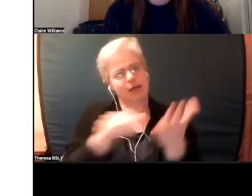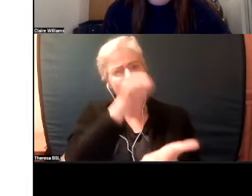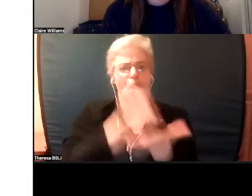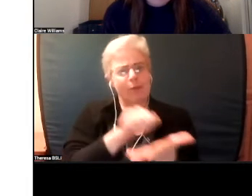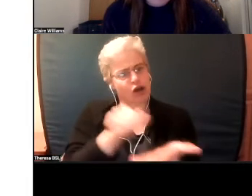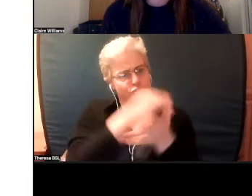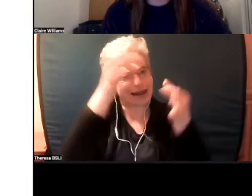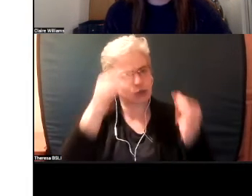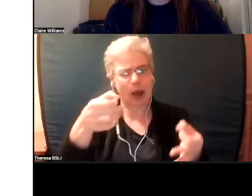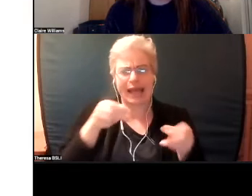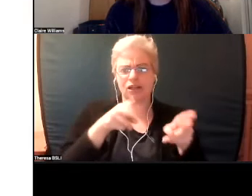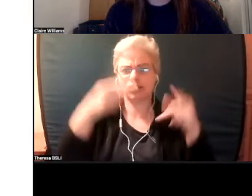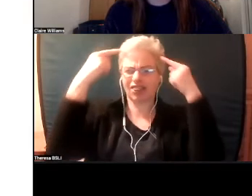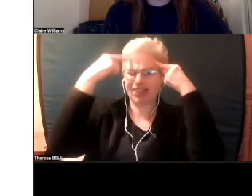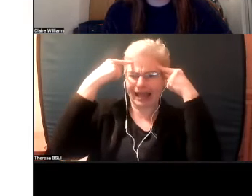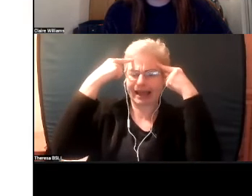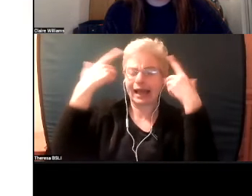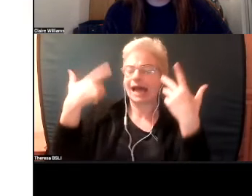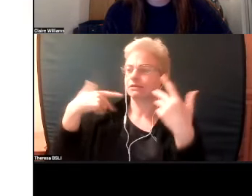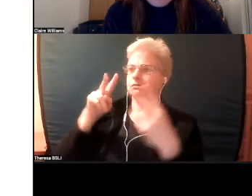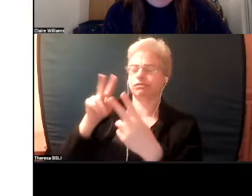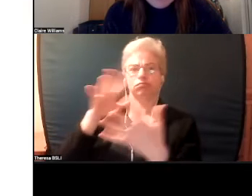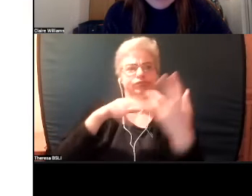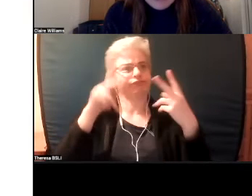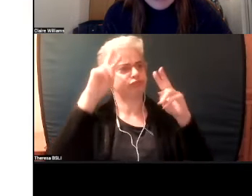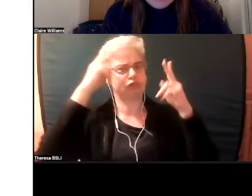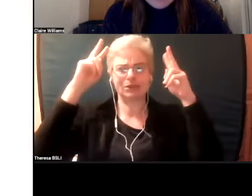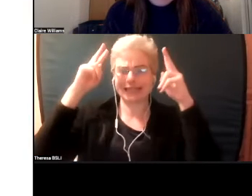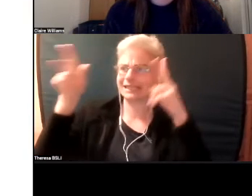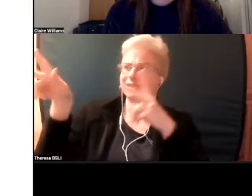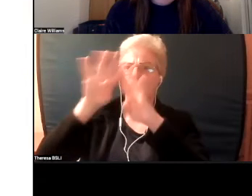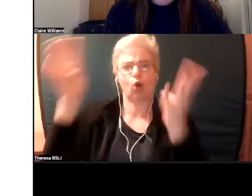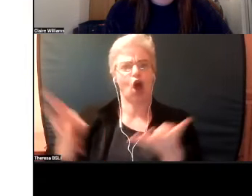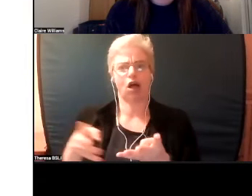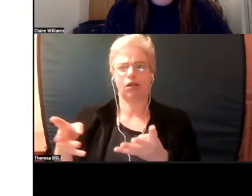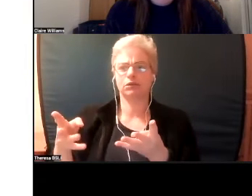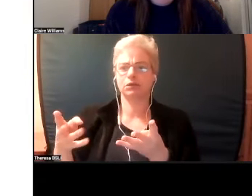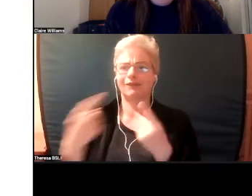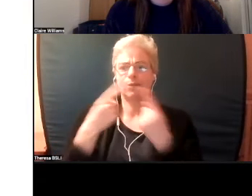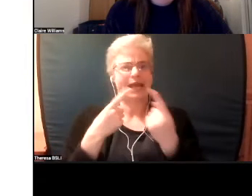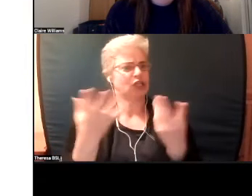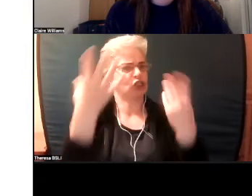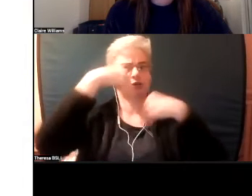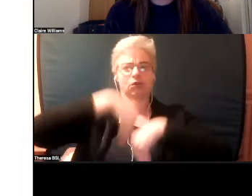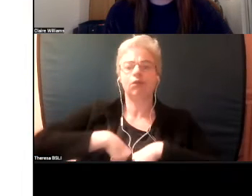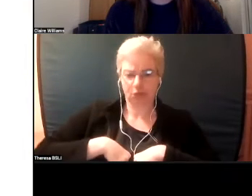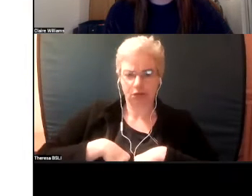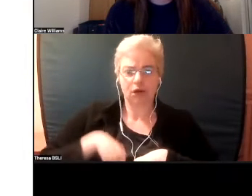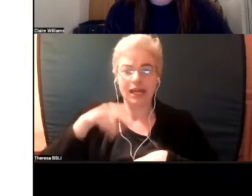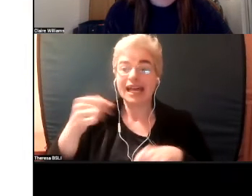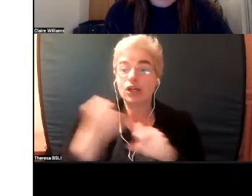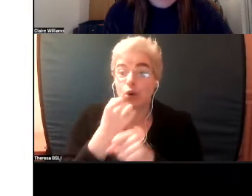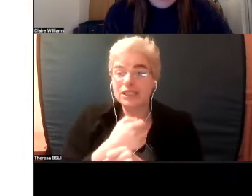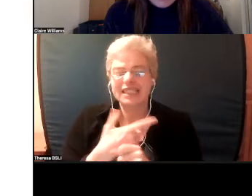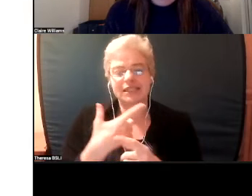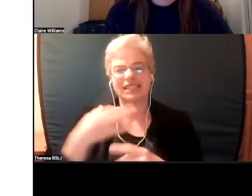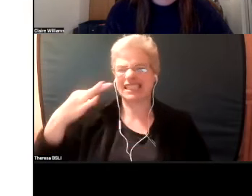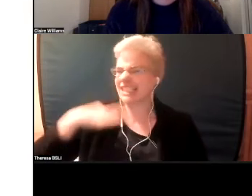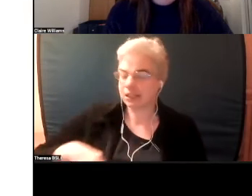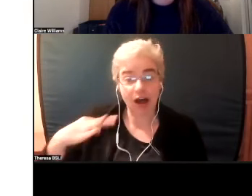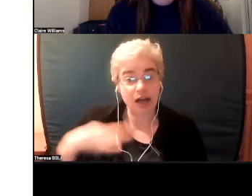way of thinking and encountering the world cognitively. Such assumptions about normative cognition causes disadvantage